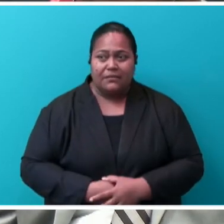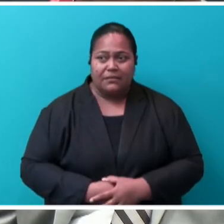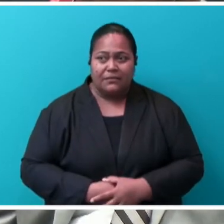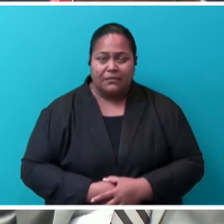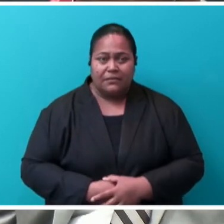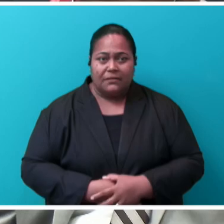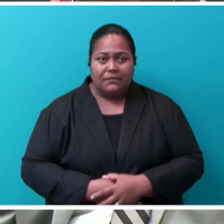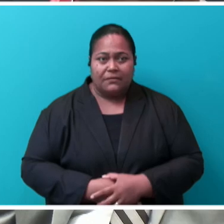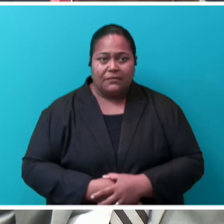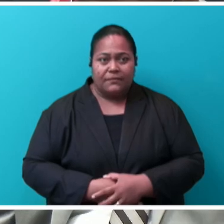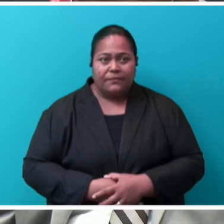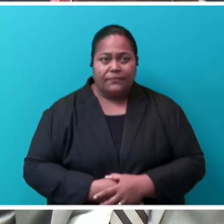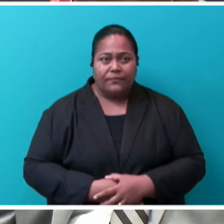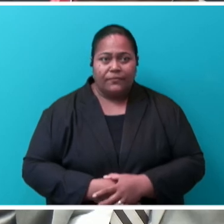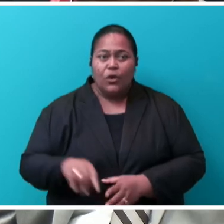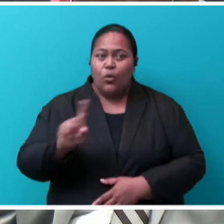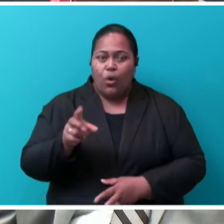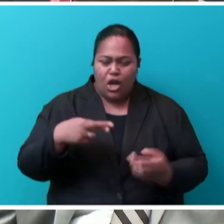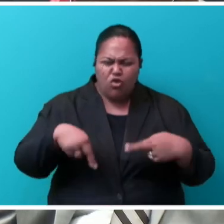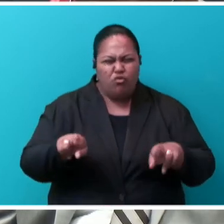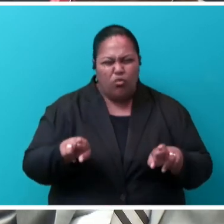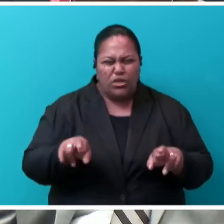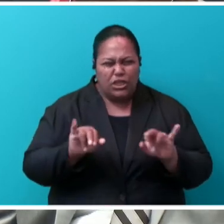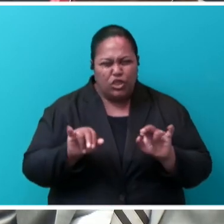to road conditions. We are looking into that.